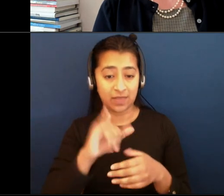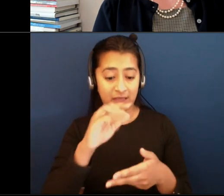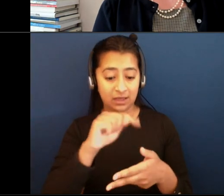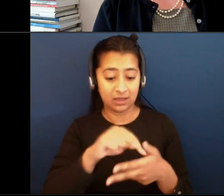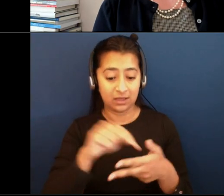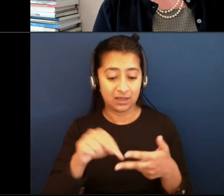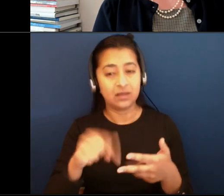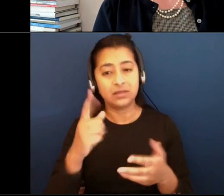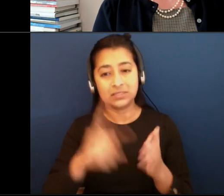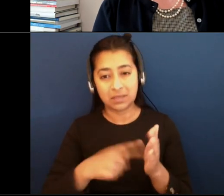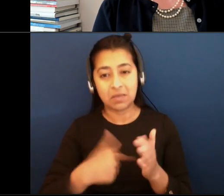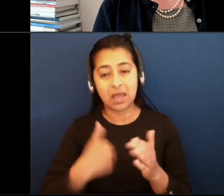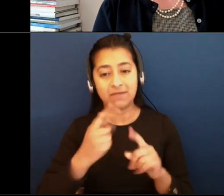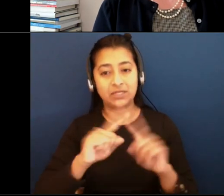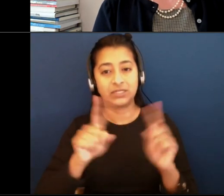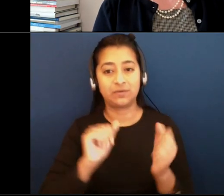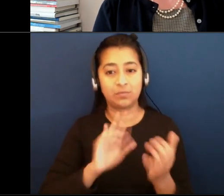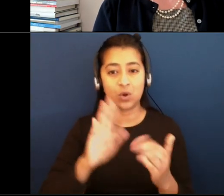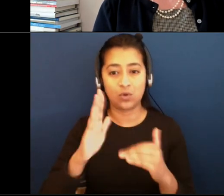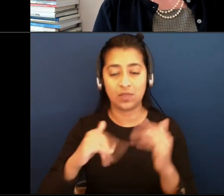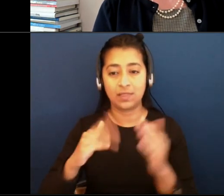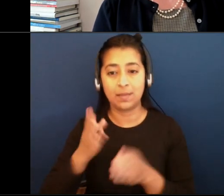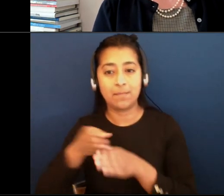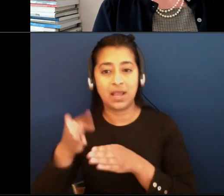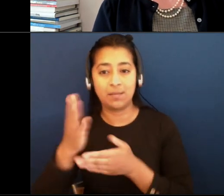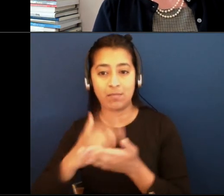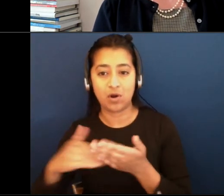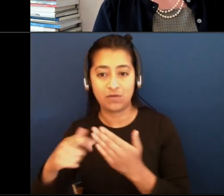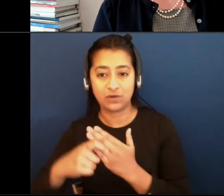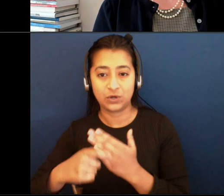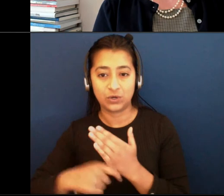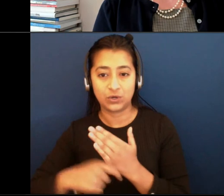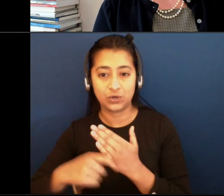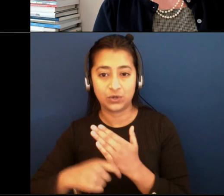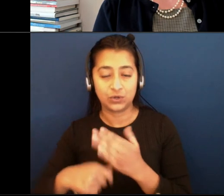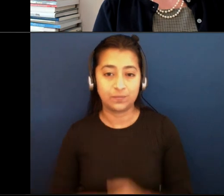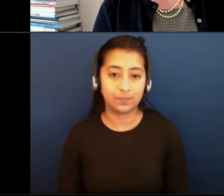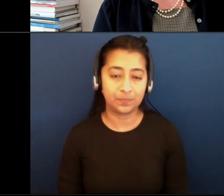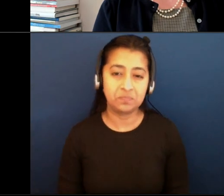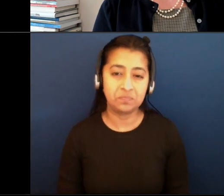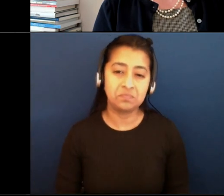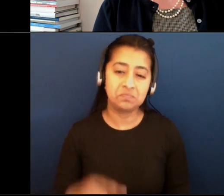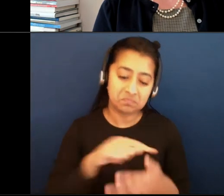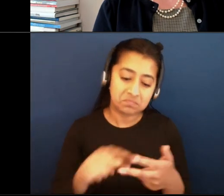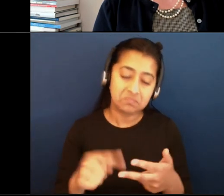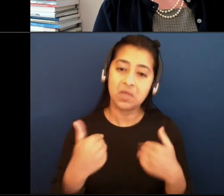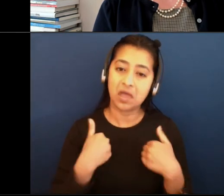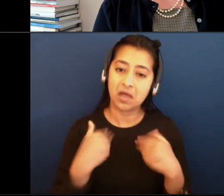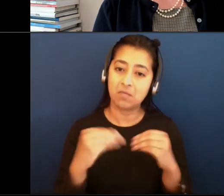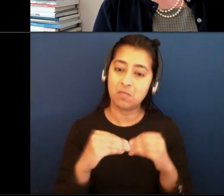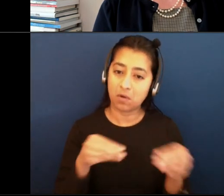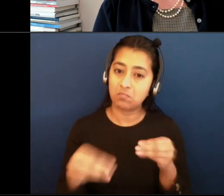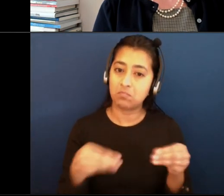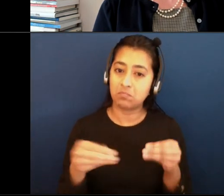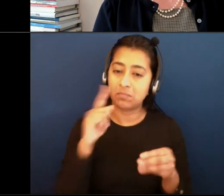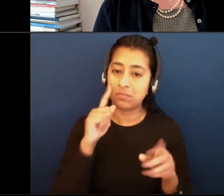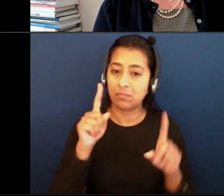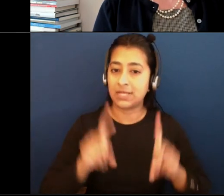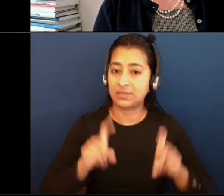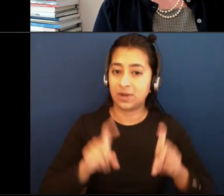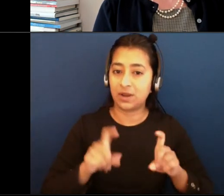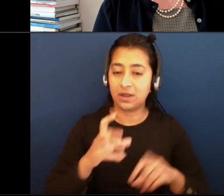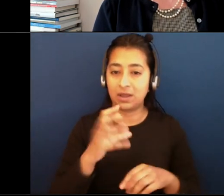different approach than the main section of the journal. So there is a bit more space in these sections to experiment and to